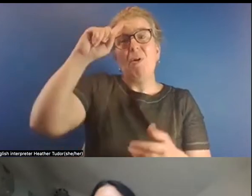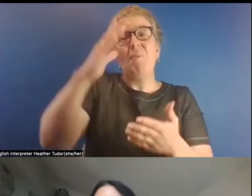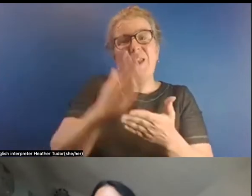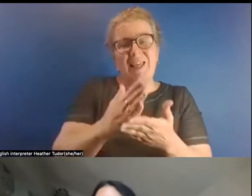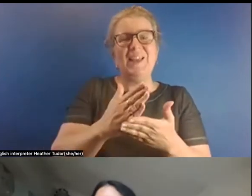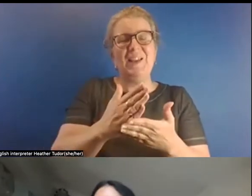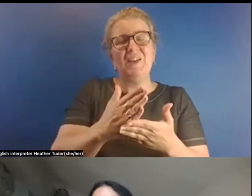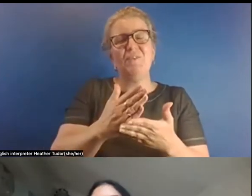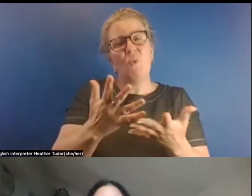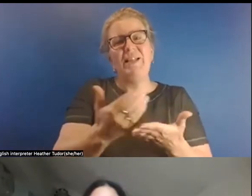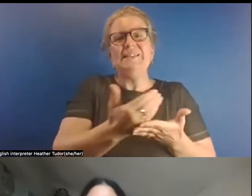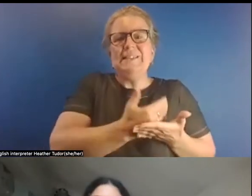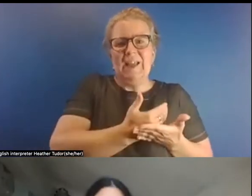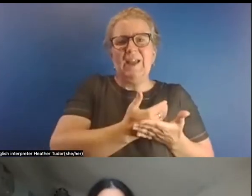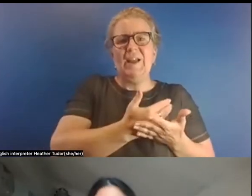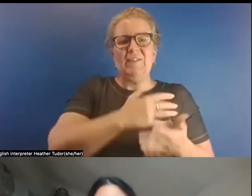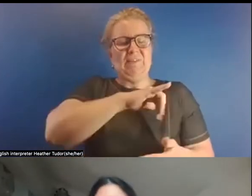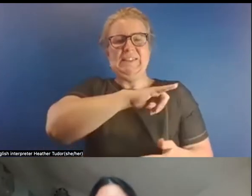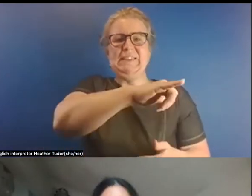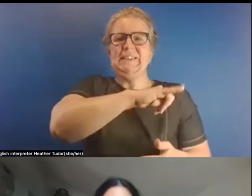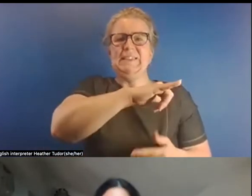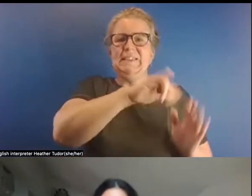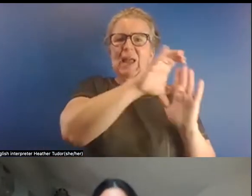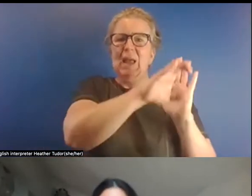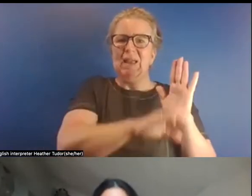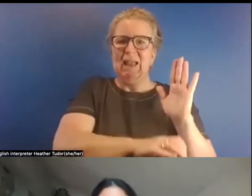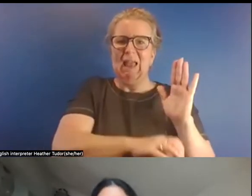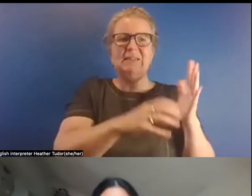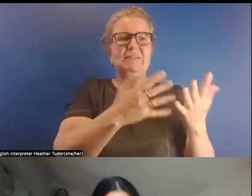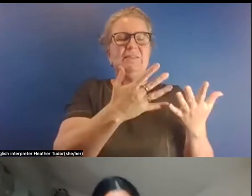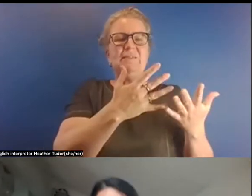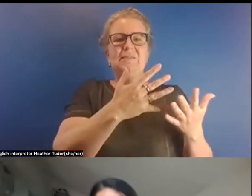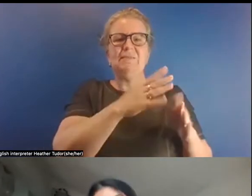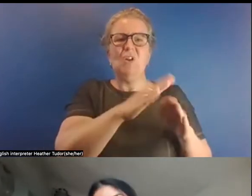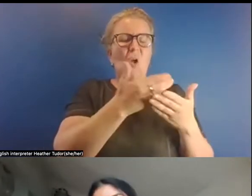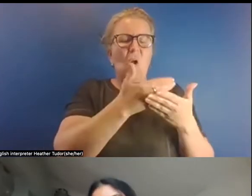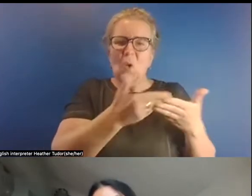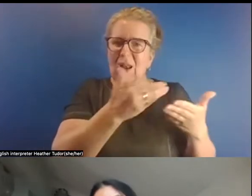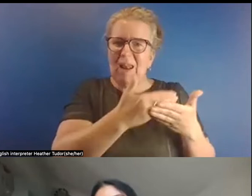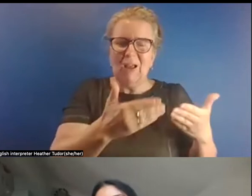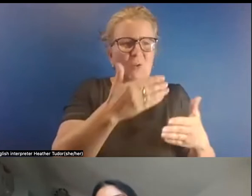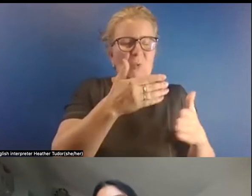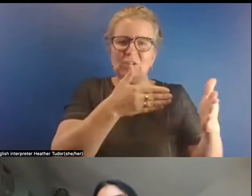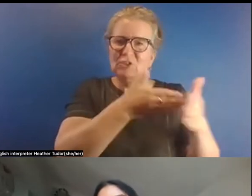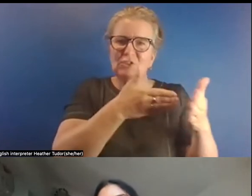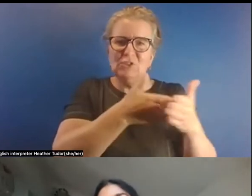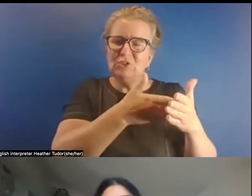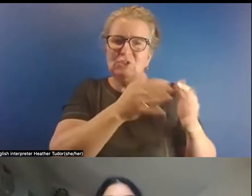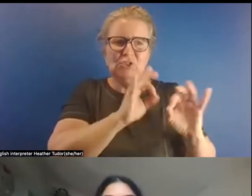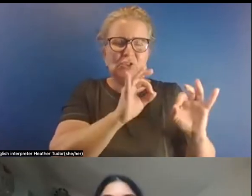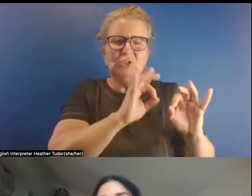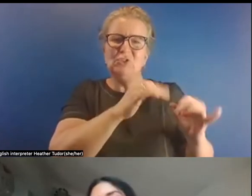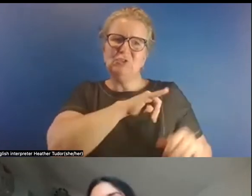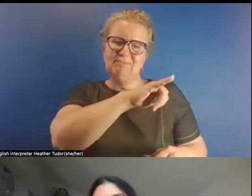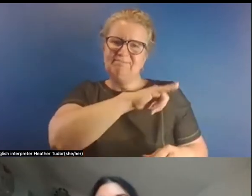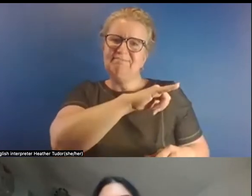like, well, we know their morals, we know their lifestyle, there's no language barriers and that kind of thing, which is also understandable. But I feel like in today's